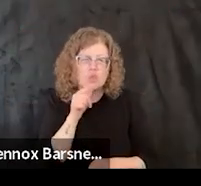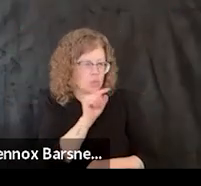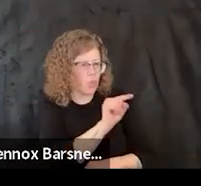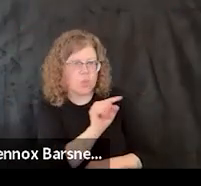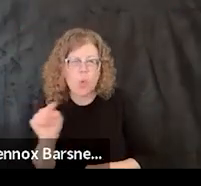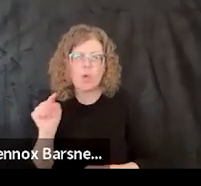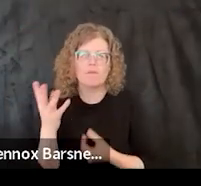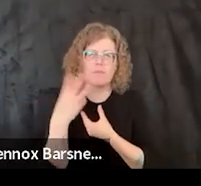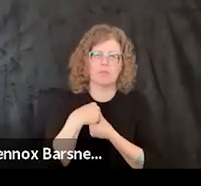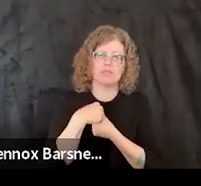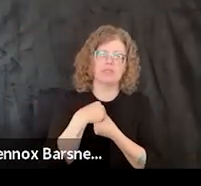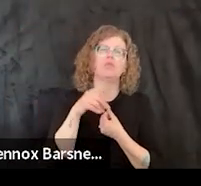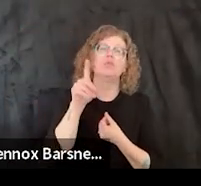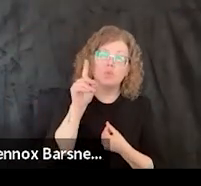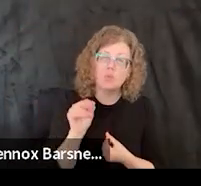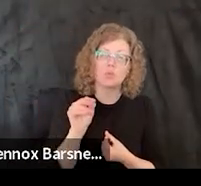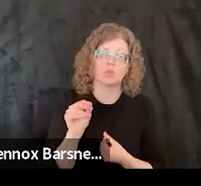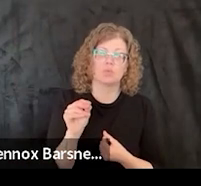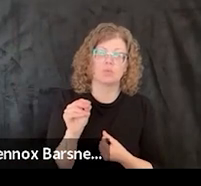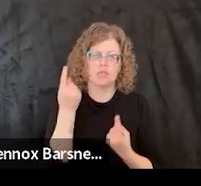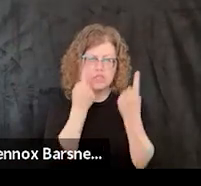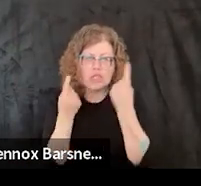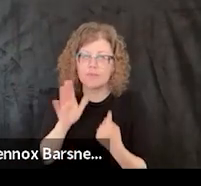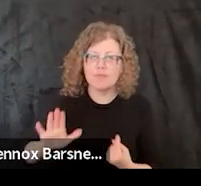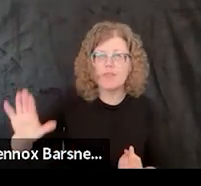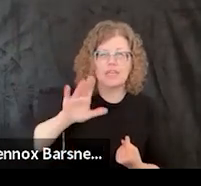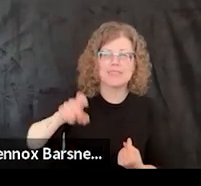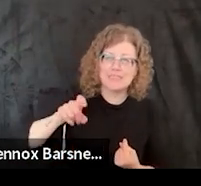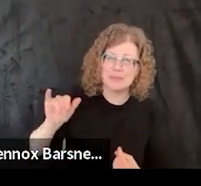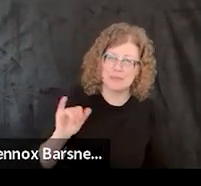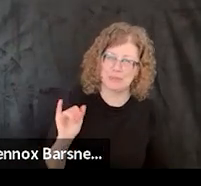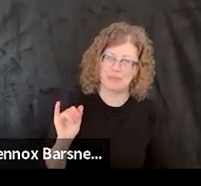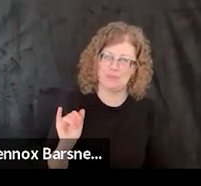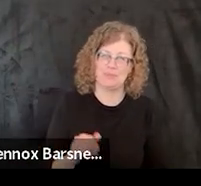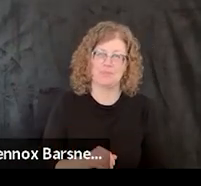and taken care of within the planning elements. That includes yourself.